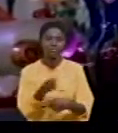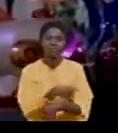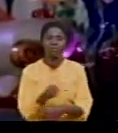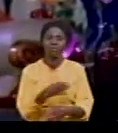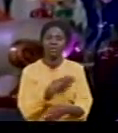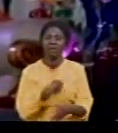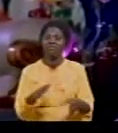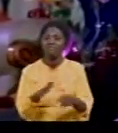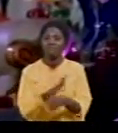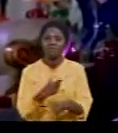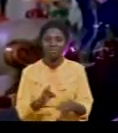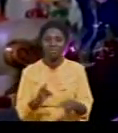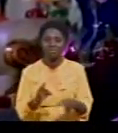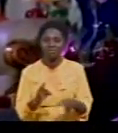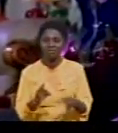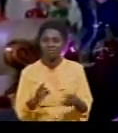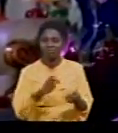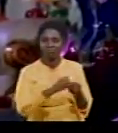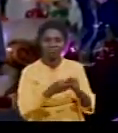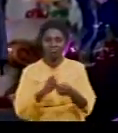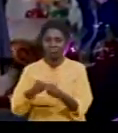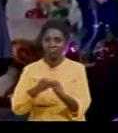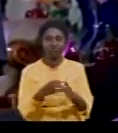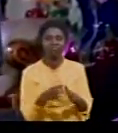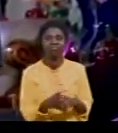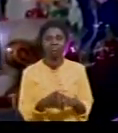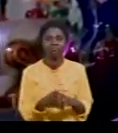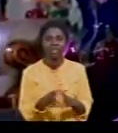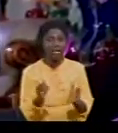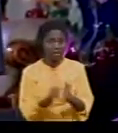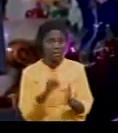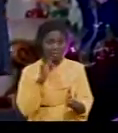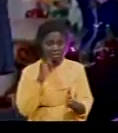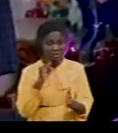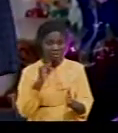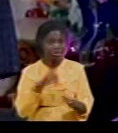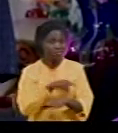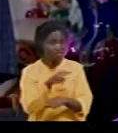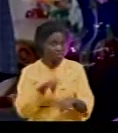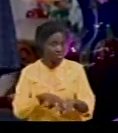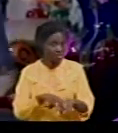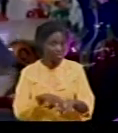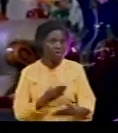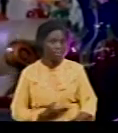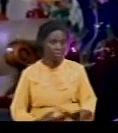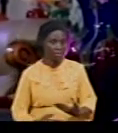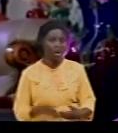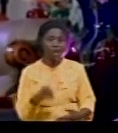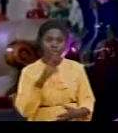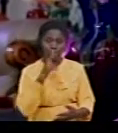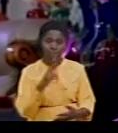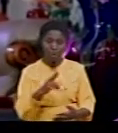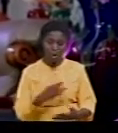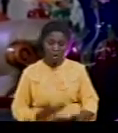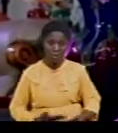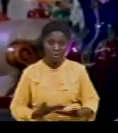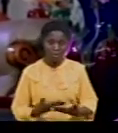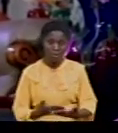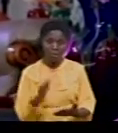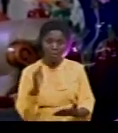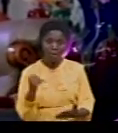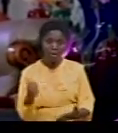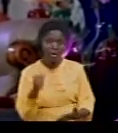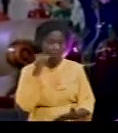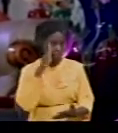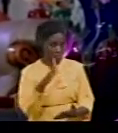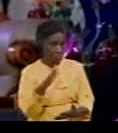of trouble. That's the natural birth. You're born by woman, of course. A man, a